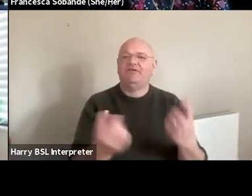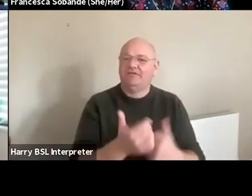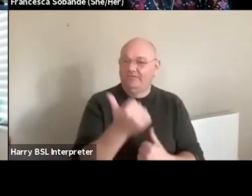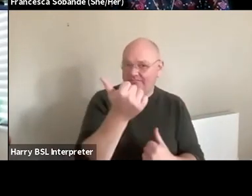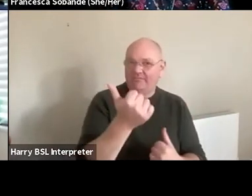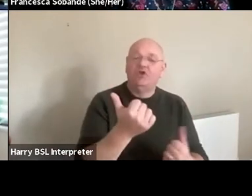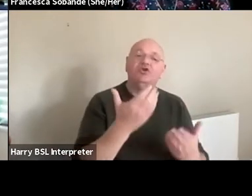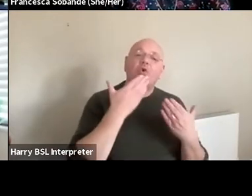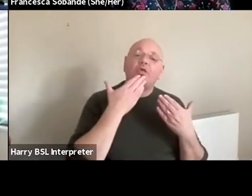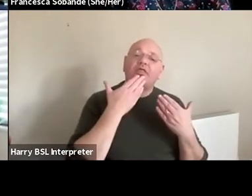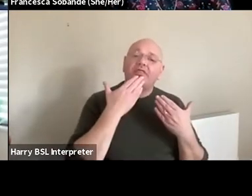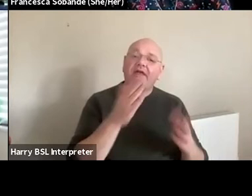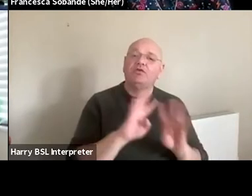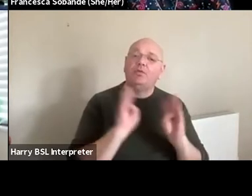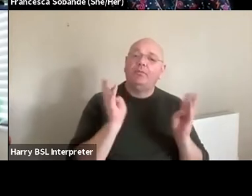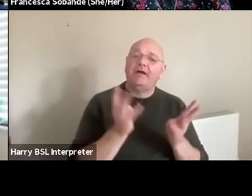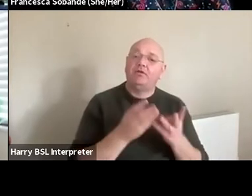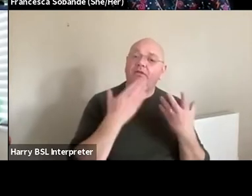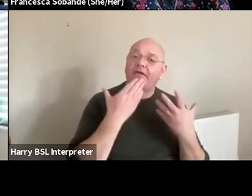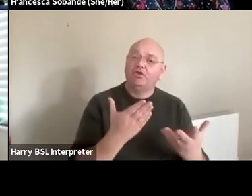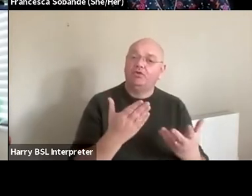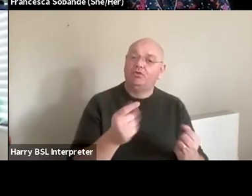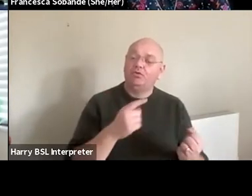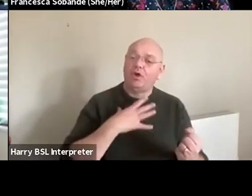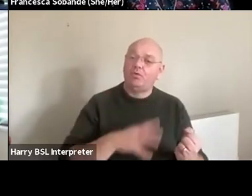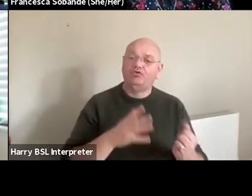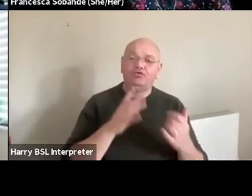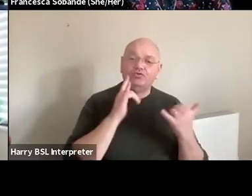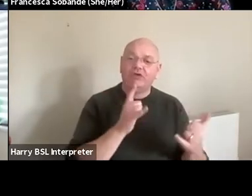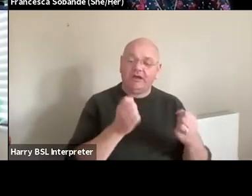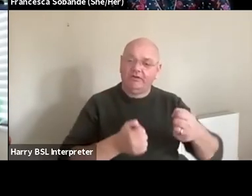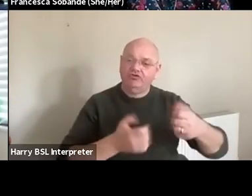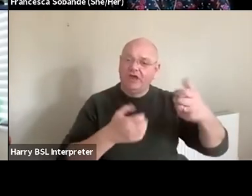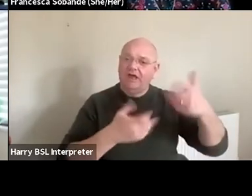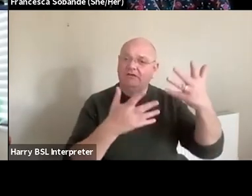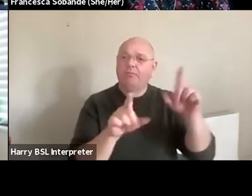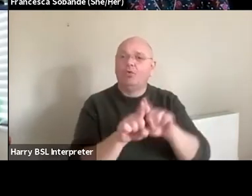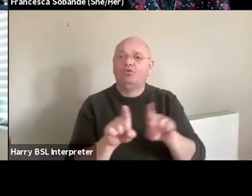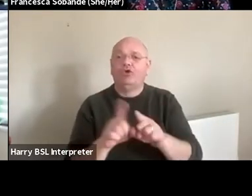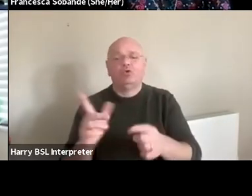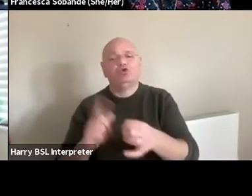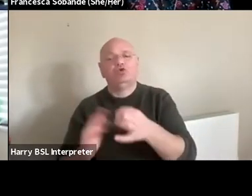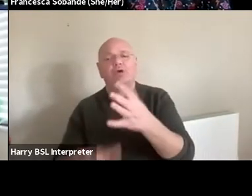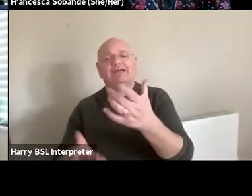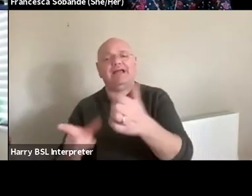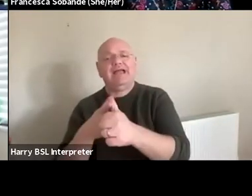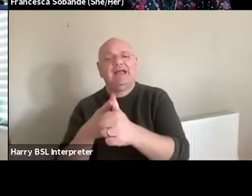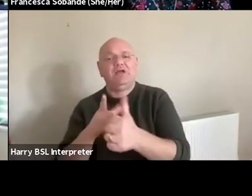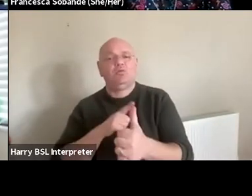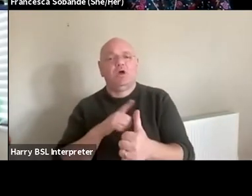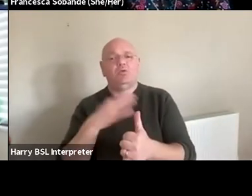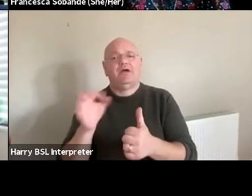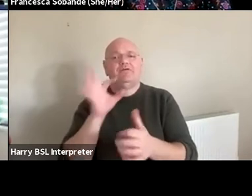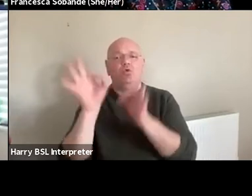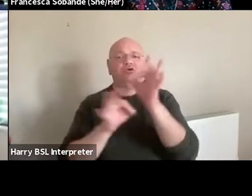much, everyone. I'm just gonna go through and have a look because we have some questions that have come in. So Joe